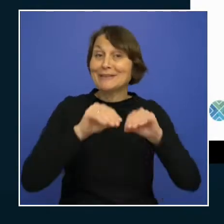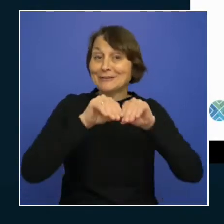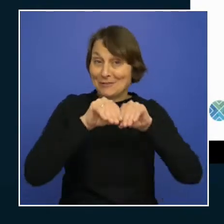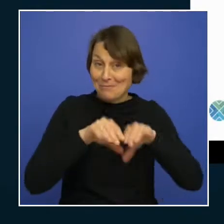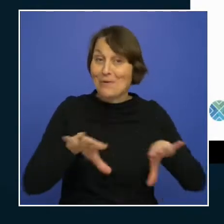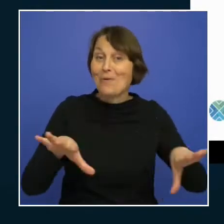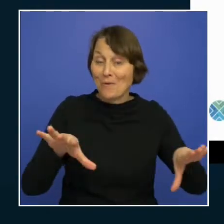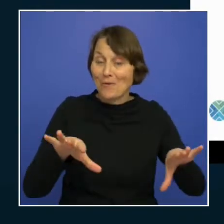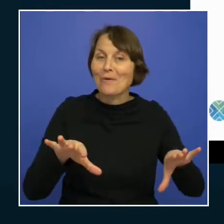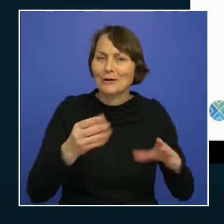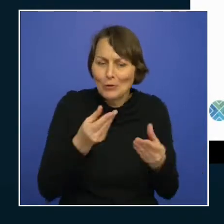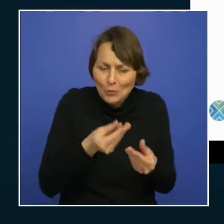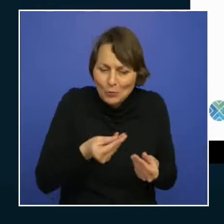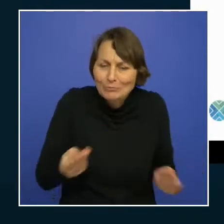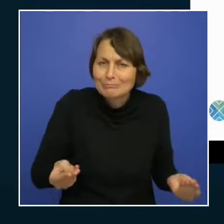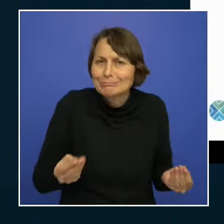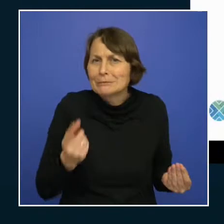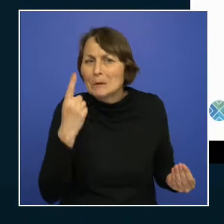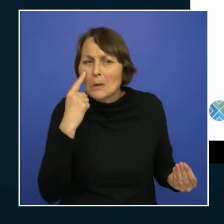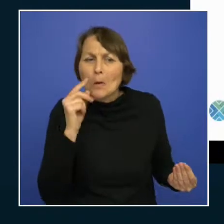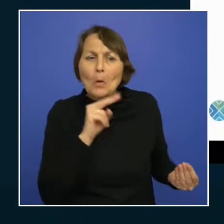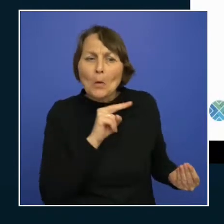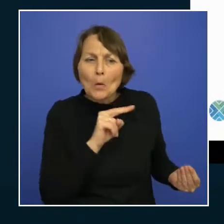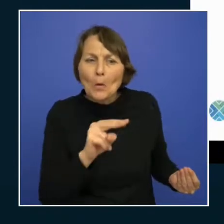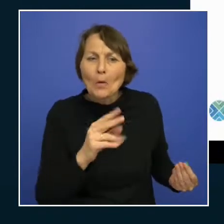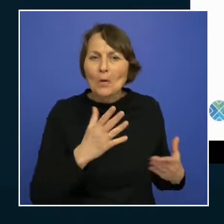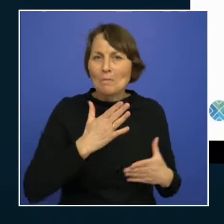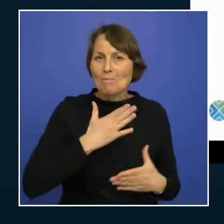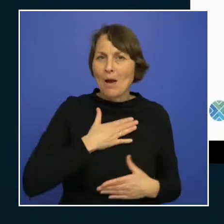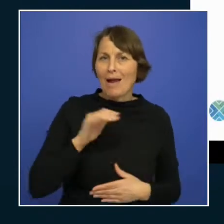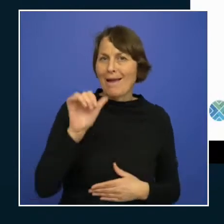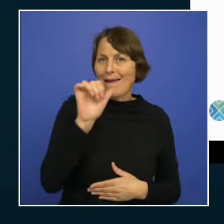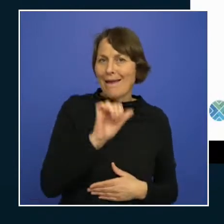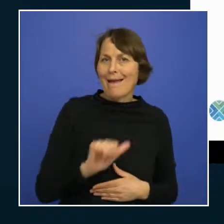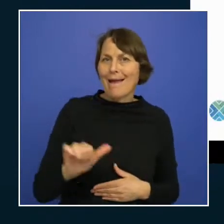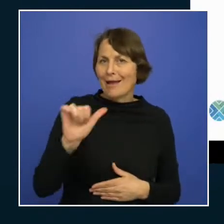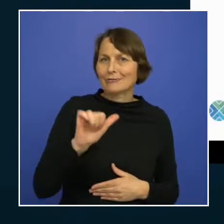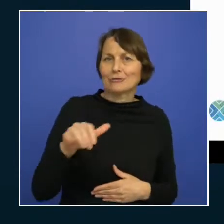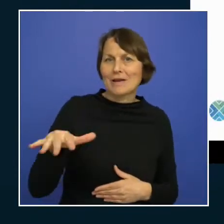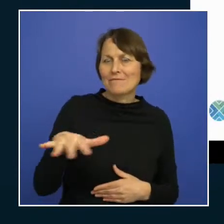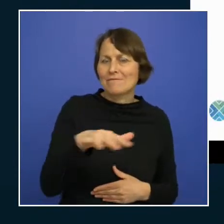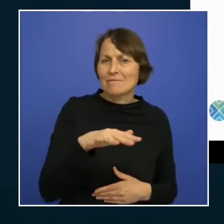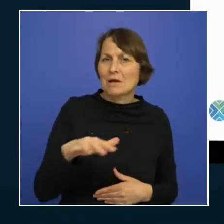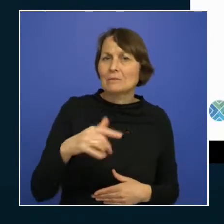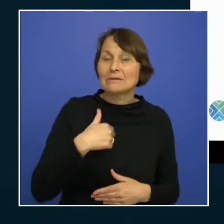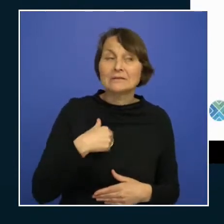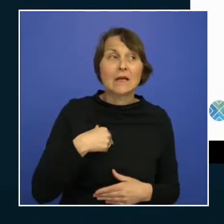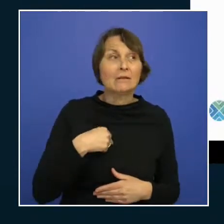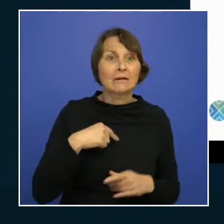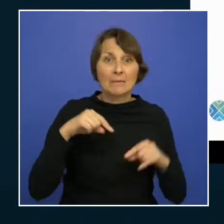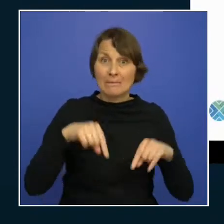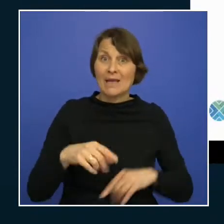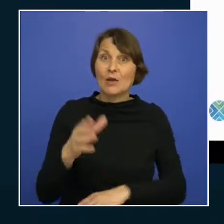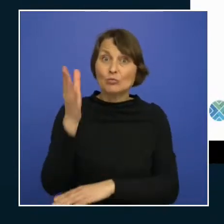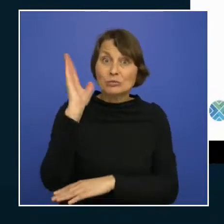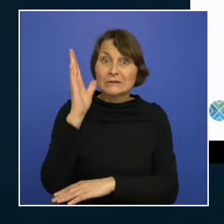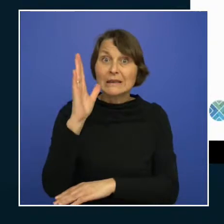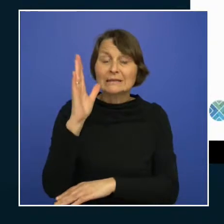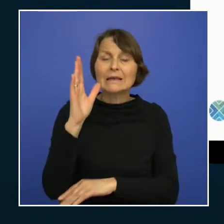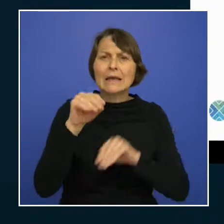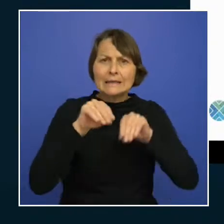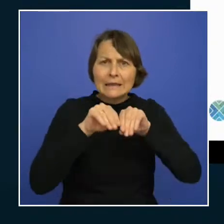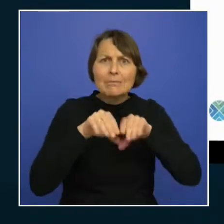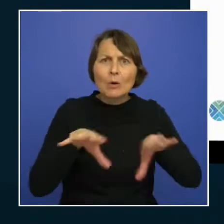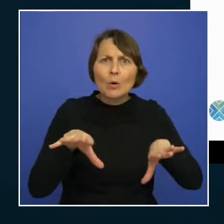resources we're going to take a look at inside my own Azure environment, because I don't want to do the deployment while I'm presenting for obvious